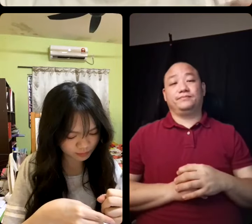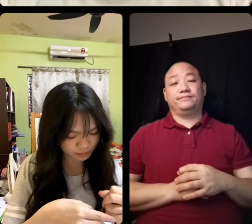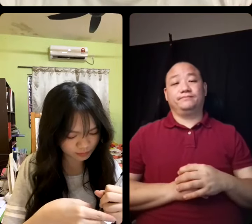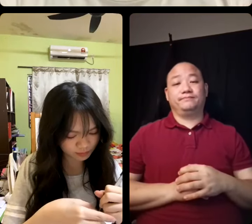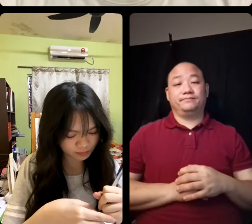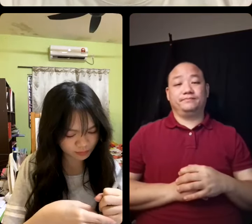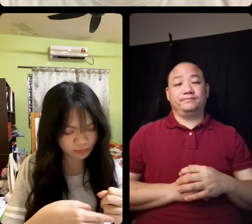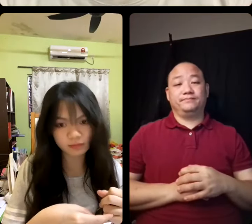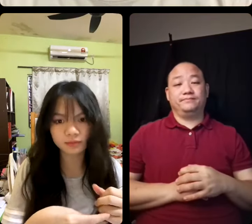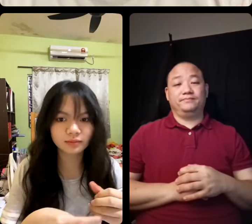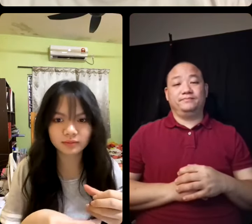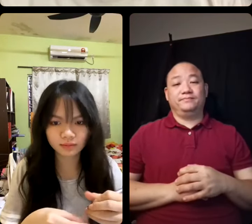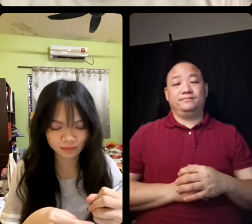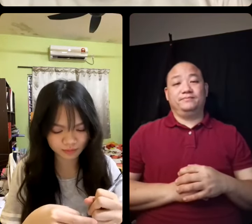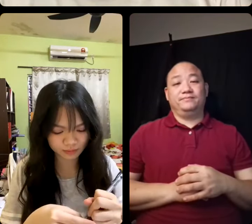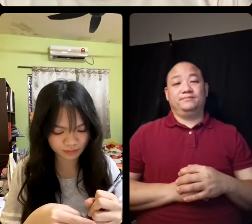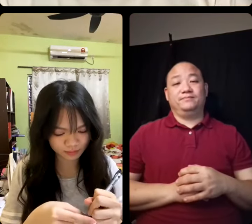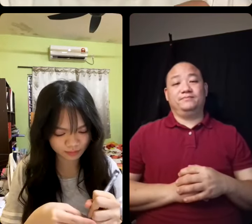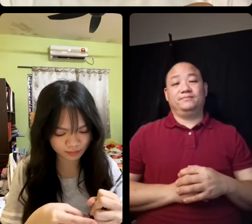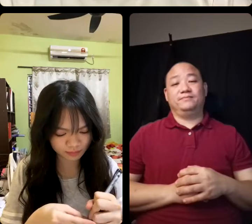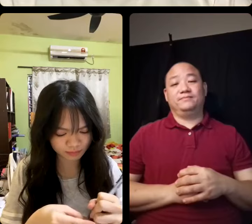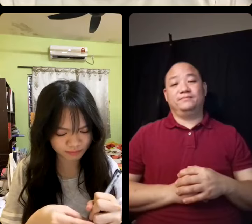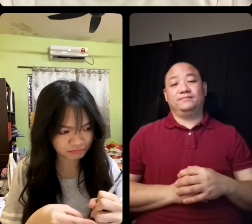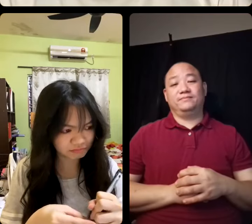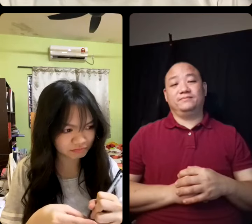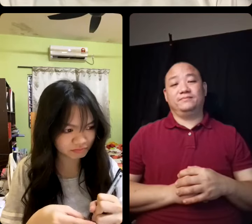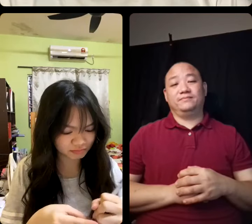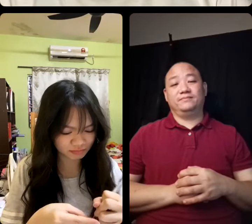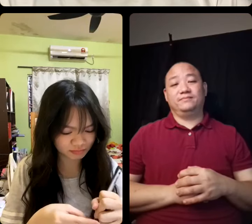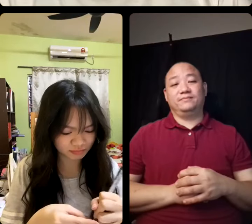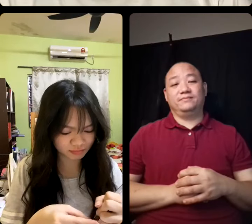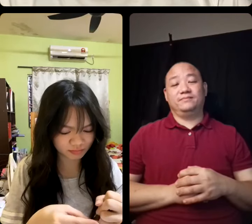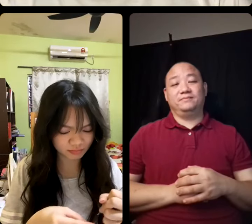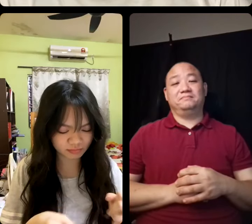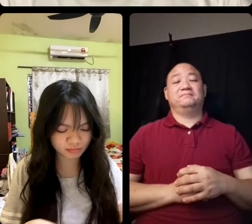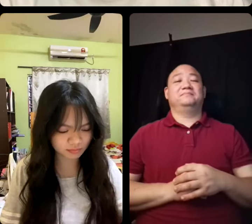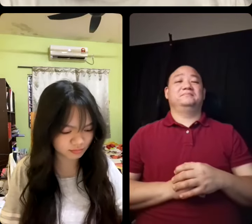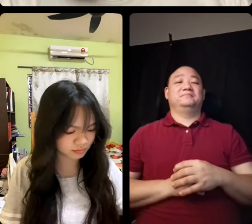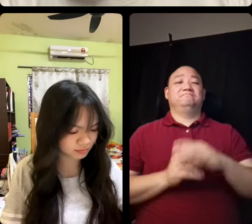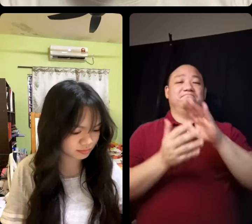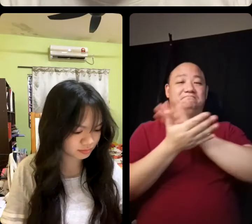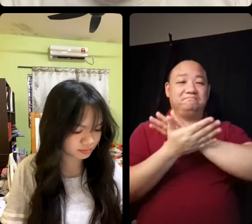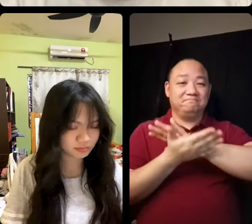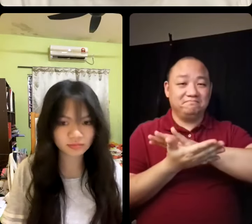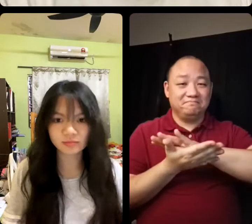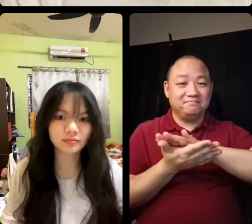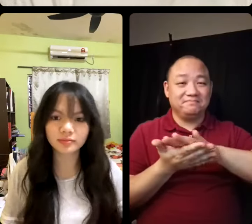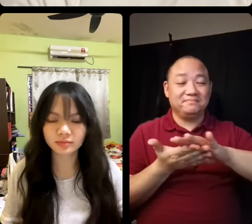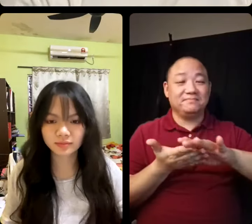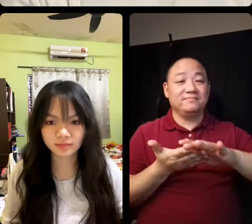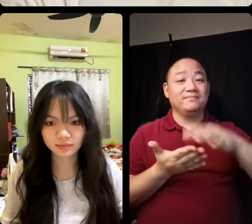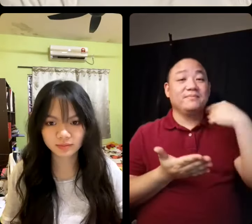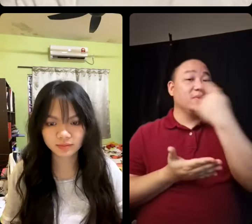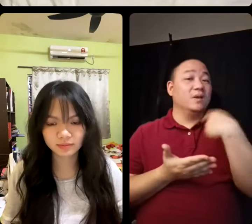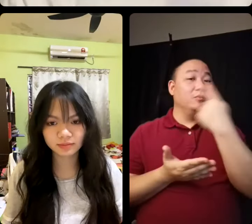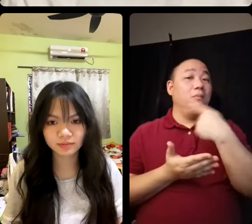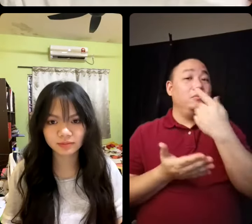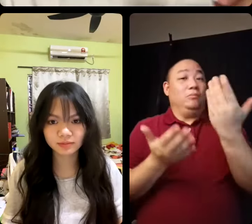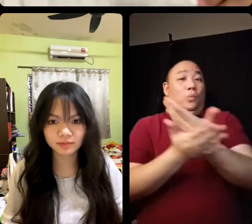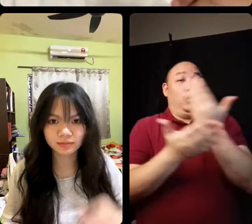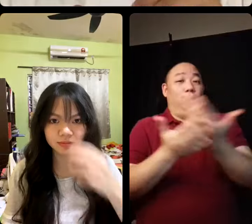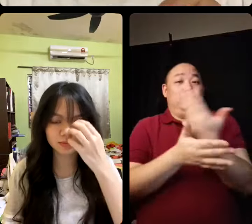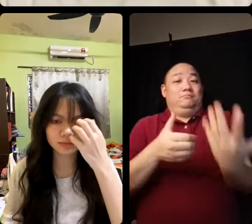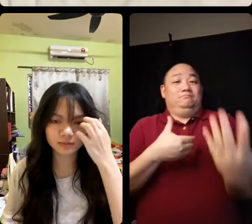Alright? So yes. Okay, nice one. Okay, for those who are just joining us in, we are doing an